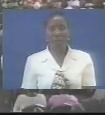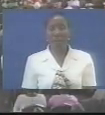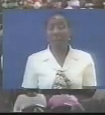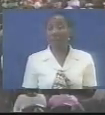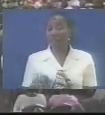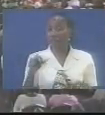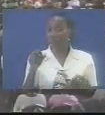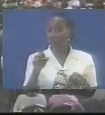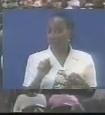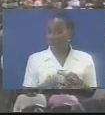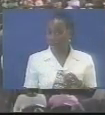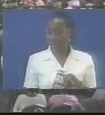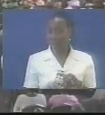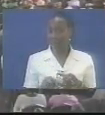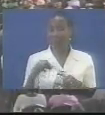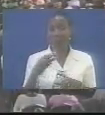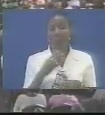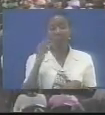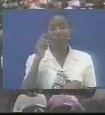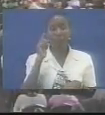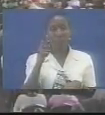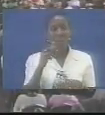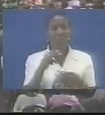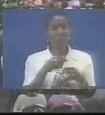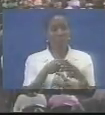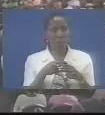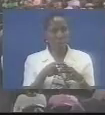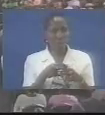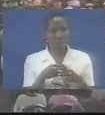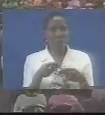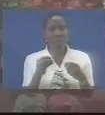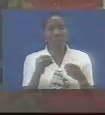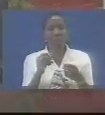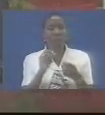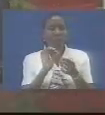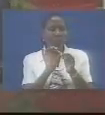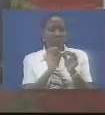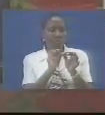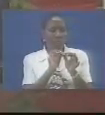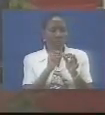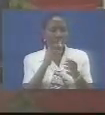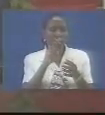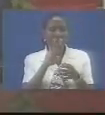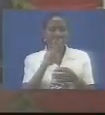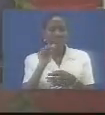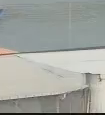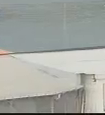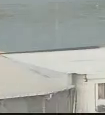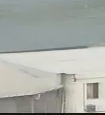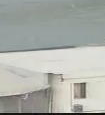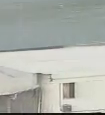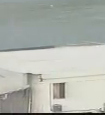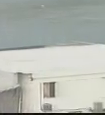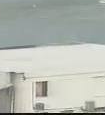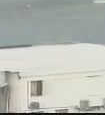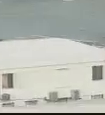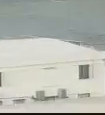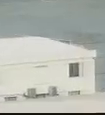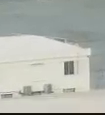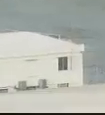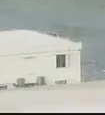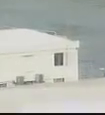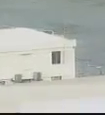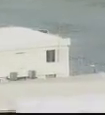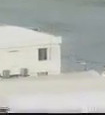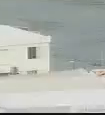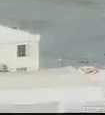Accordingly, we will soon pass the necessary amendments to the VAT Act. In the same light, it was a